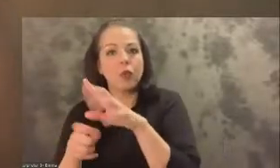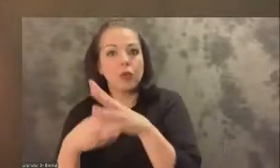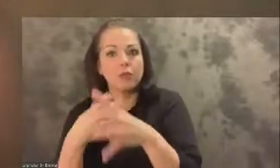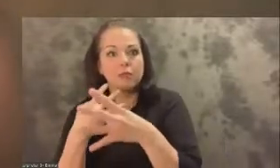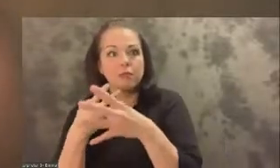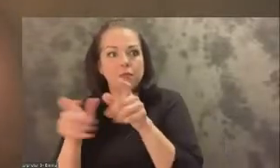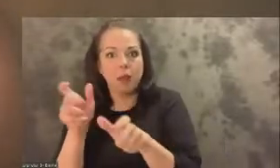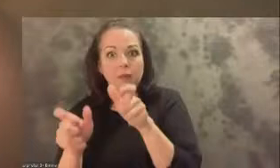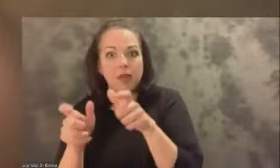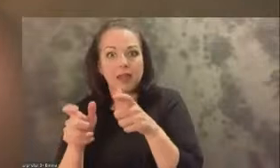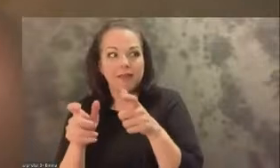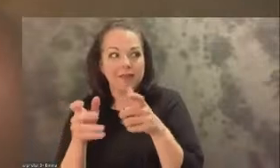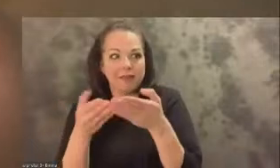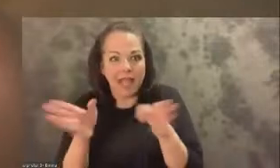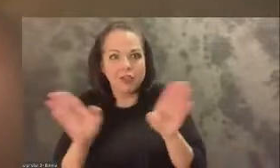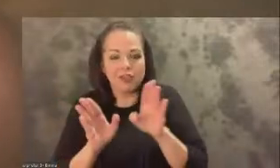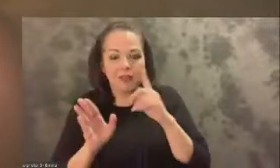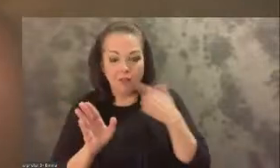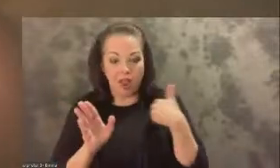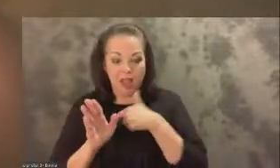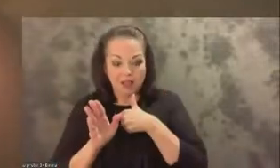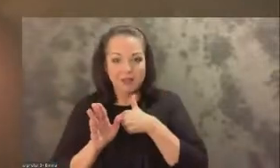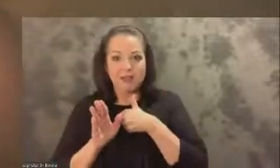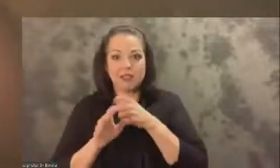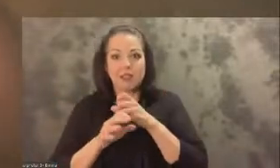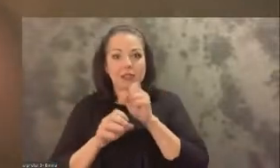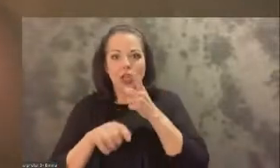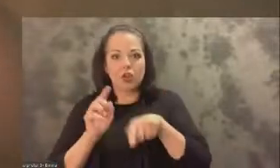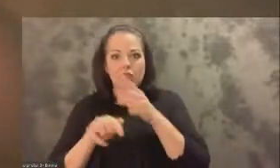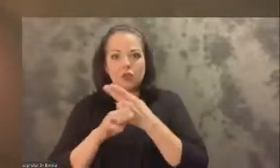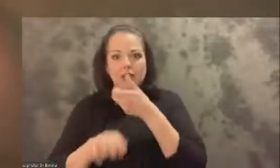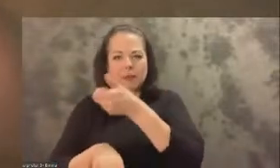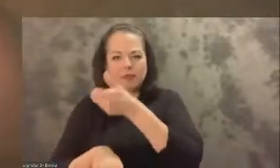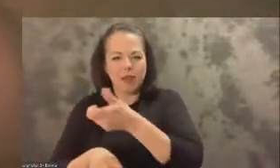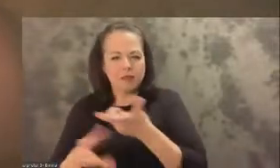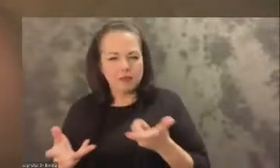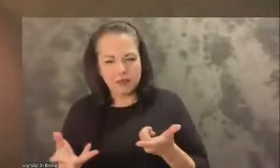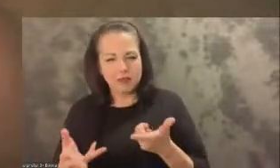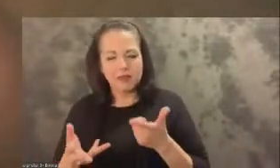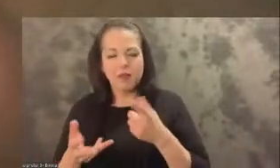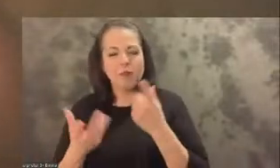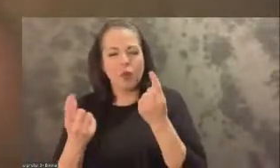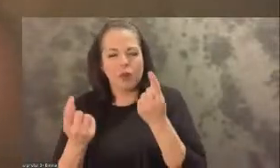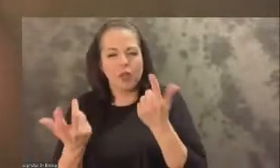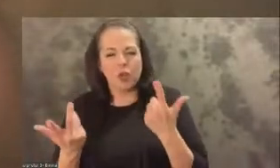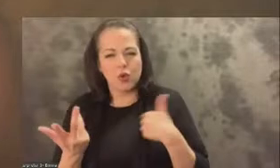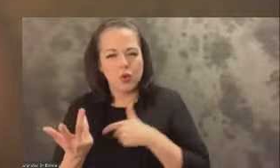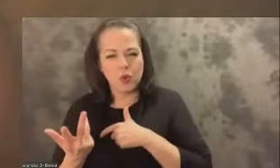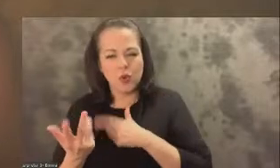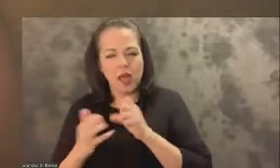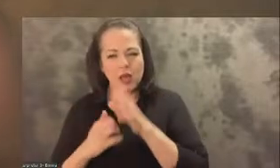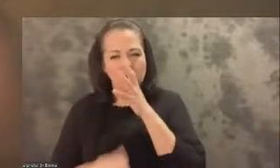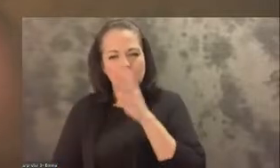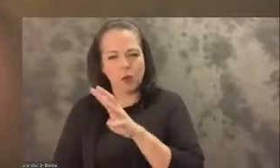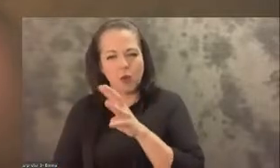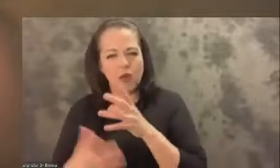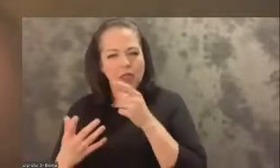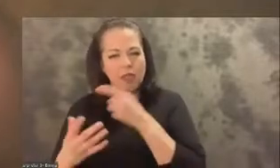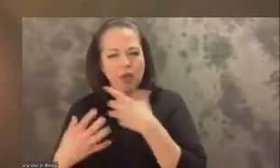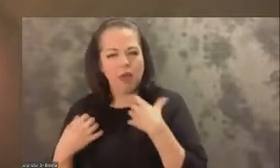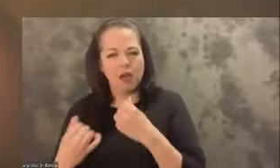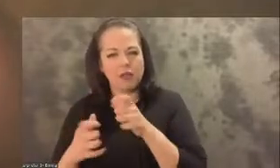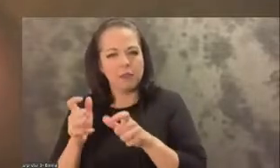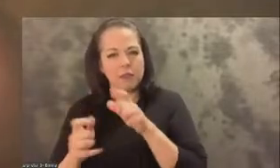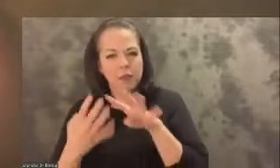us, they were making it but couldn't use it themselves. So what we do and how we ignore the health of the